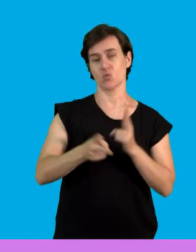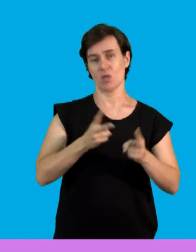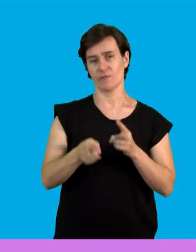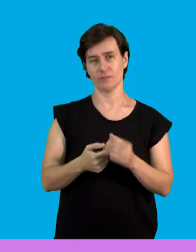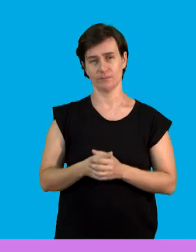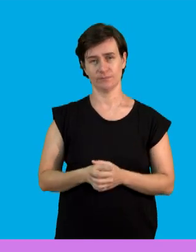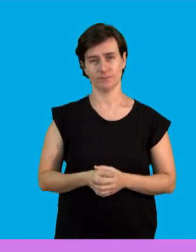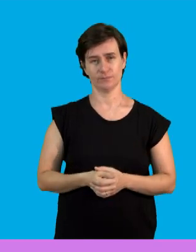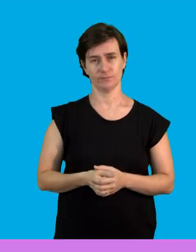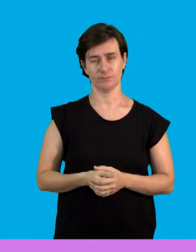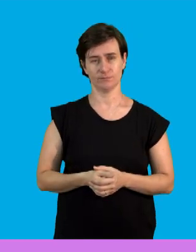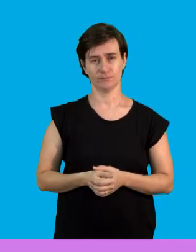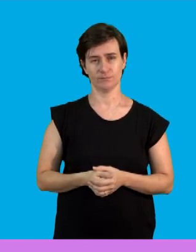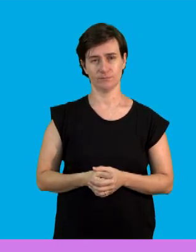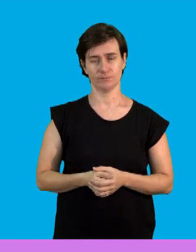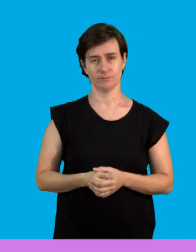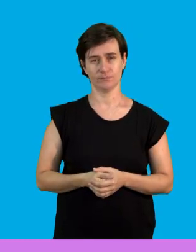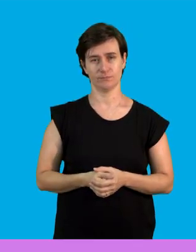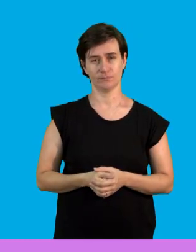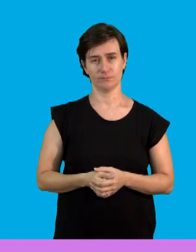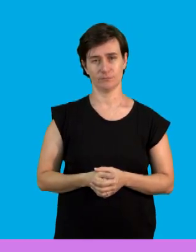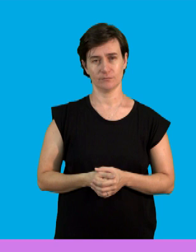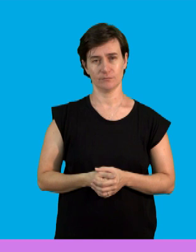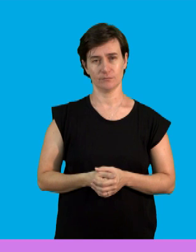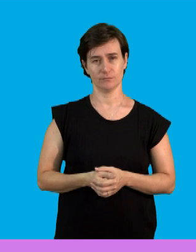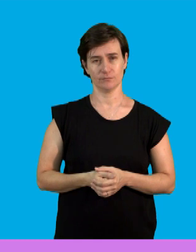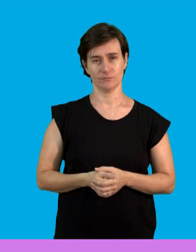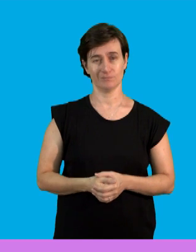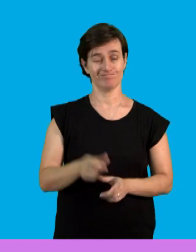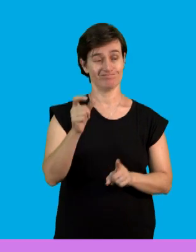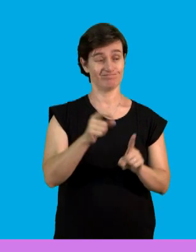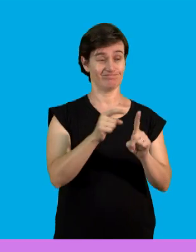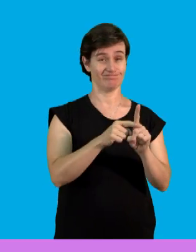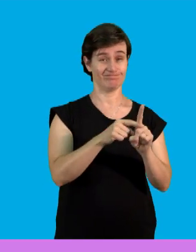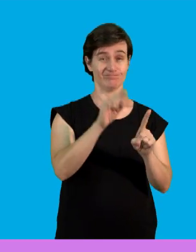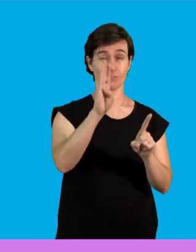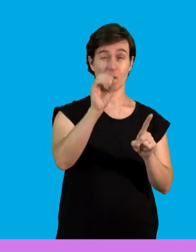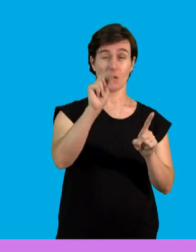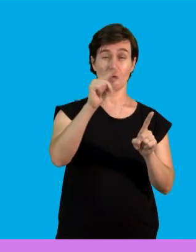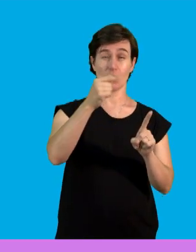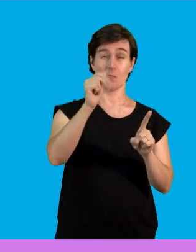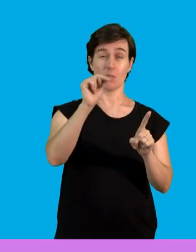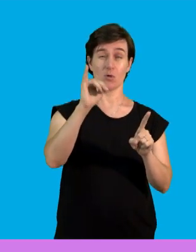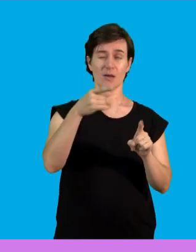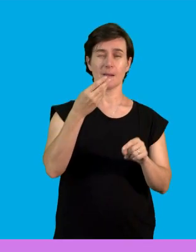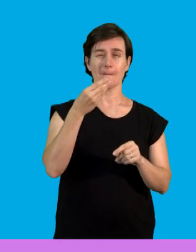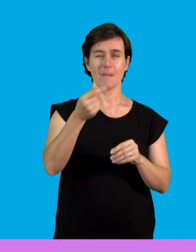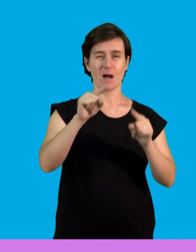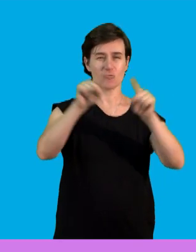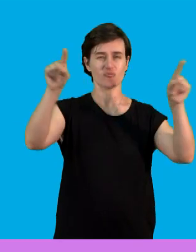is 12. So the maximum number will be 12.